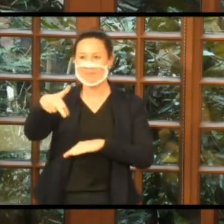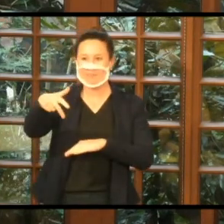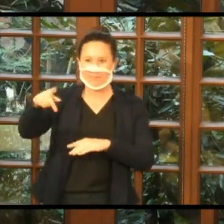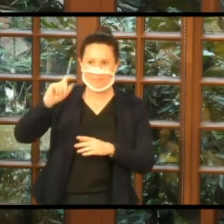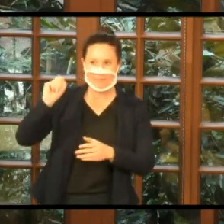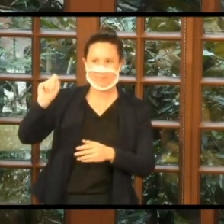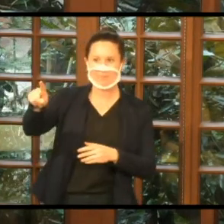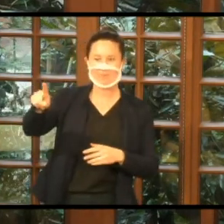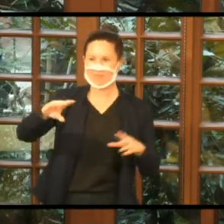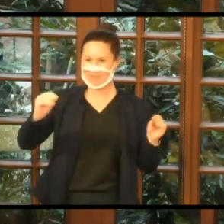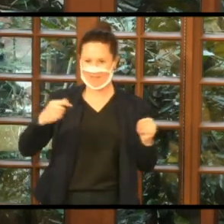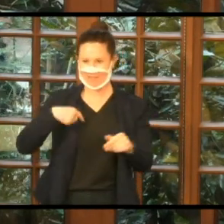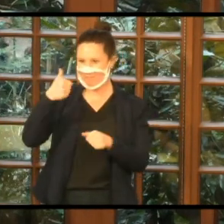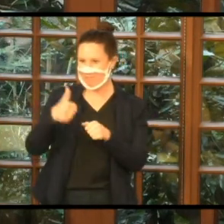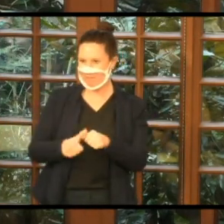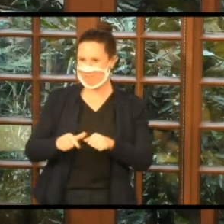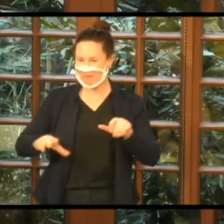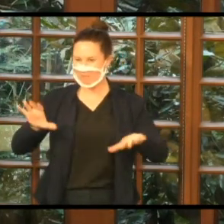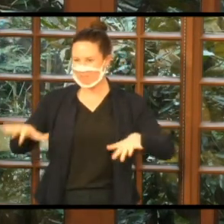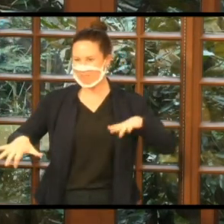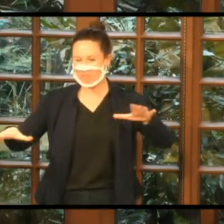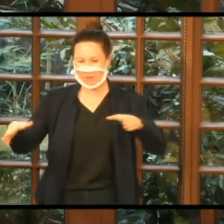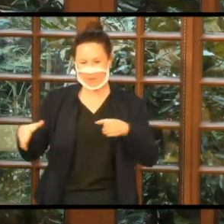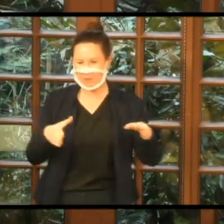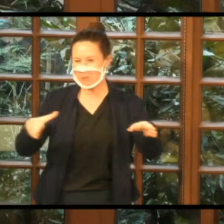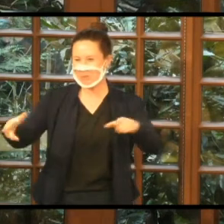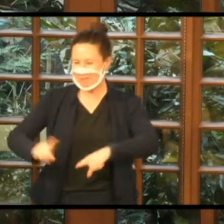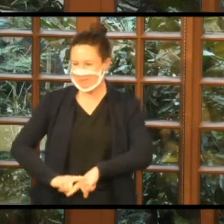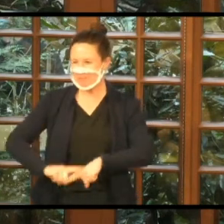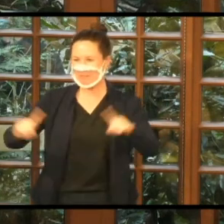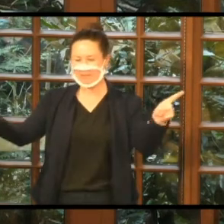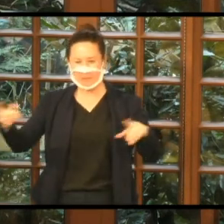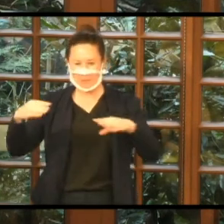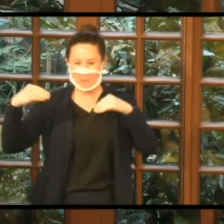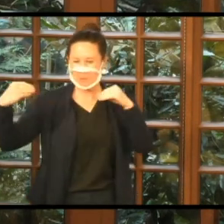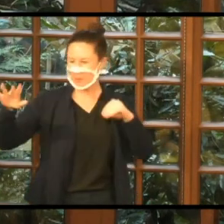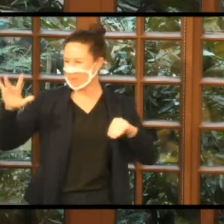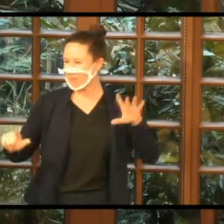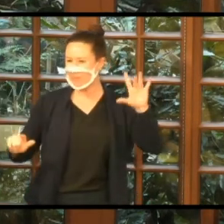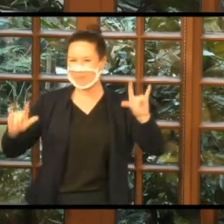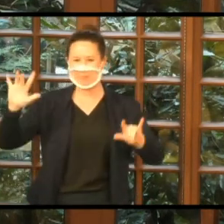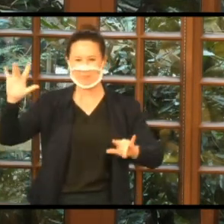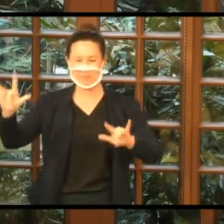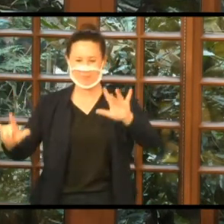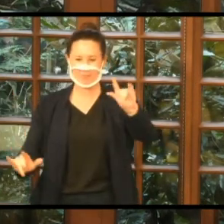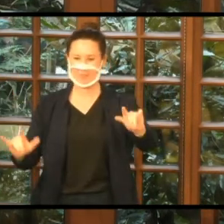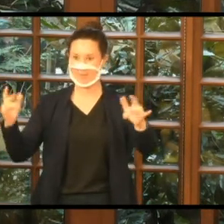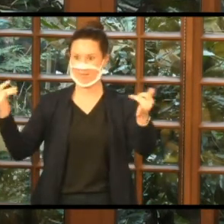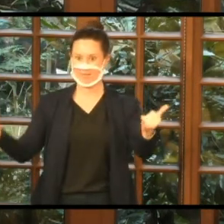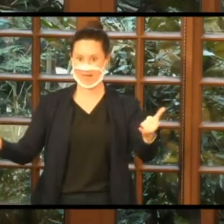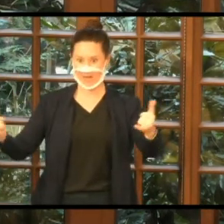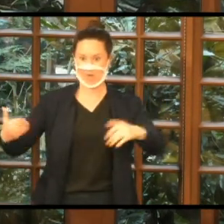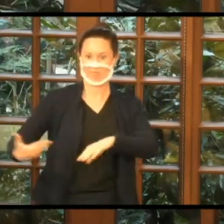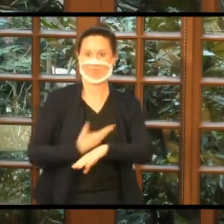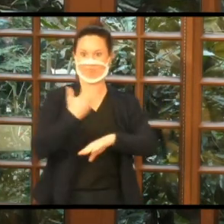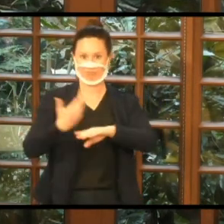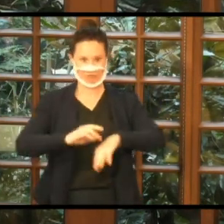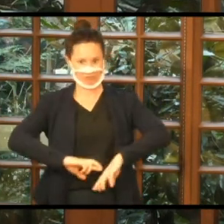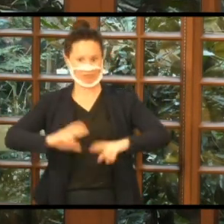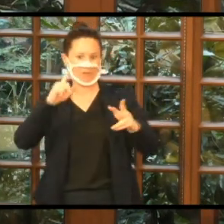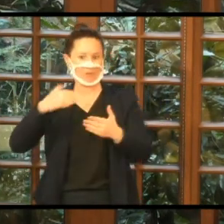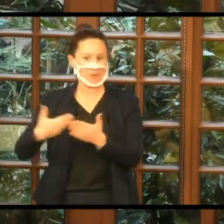remembered. All the patchwork lots and cratered side streets and hungry storefronts of my childhood had been dusted off, reinvented for some new